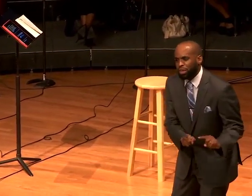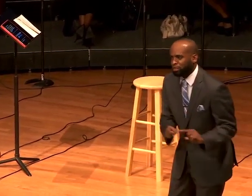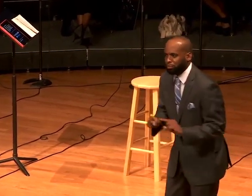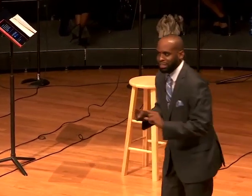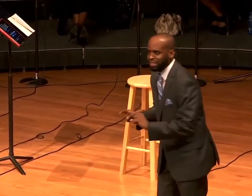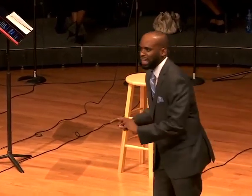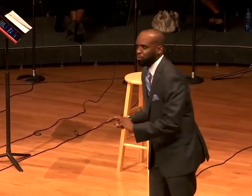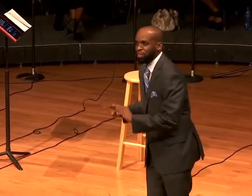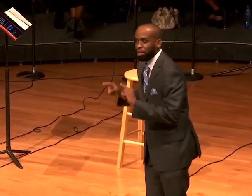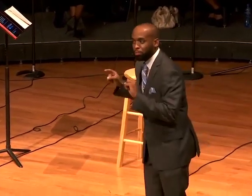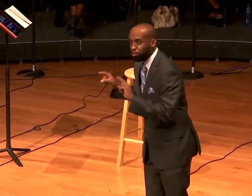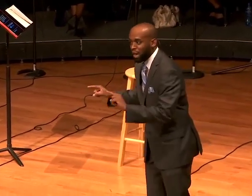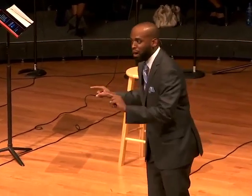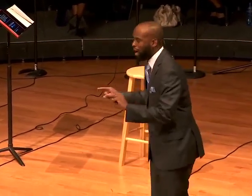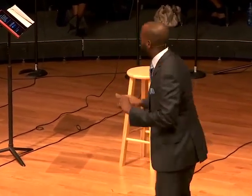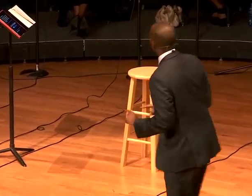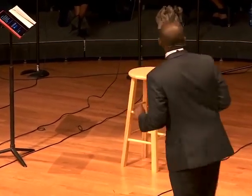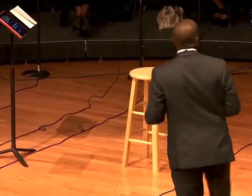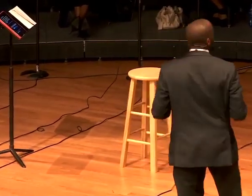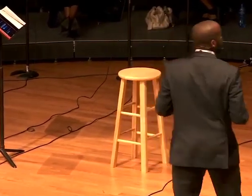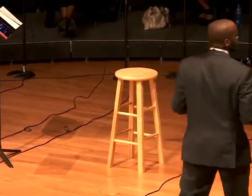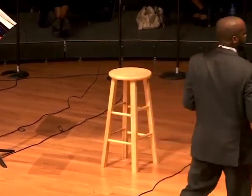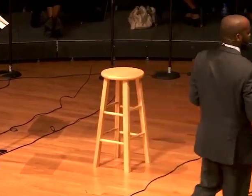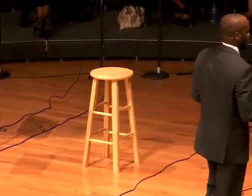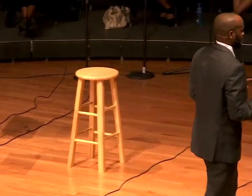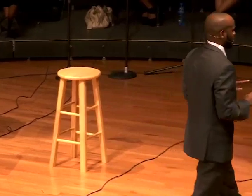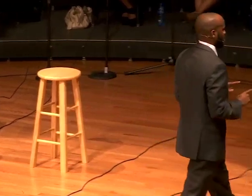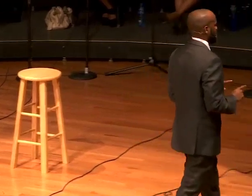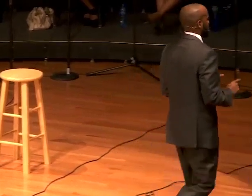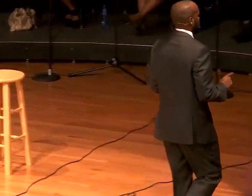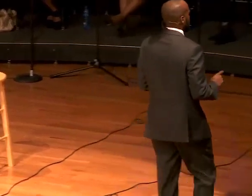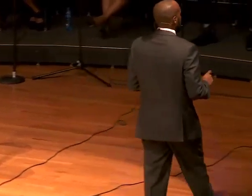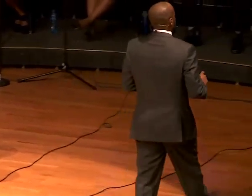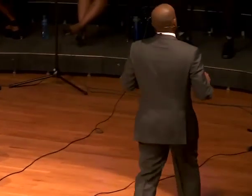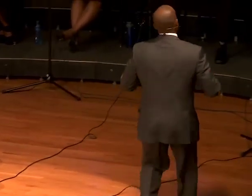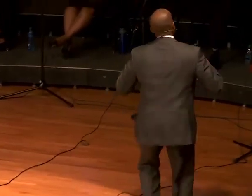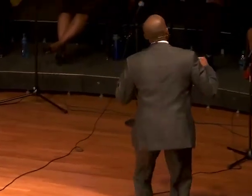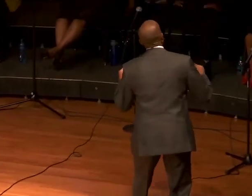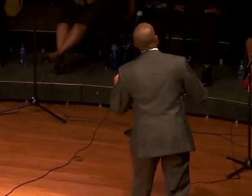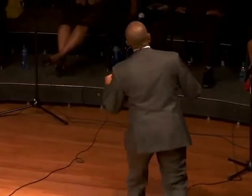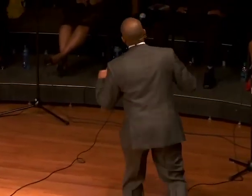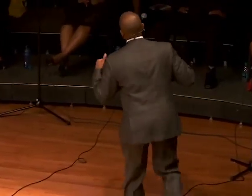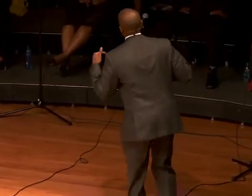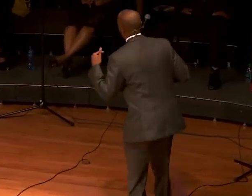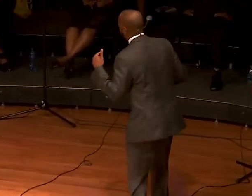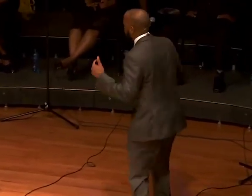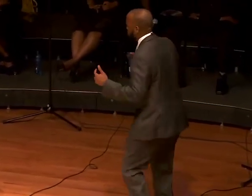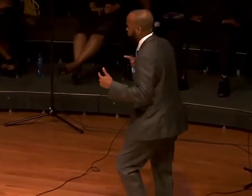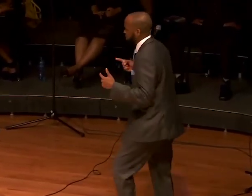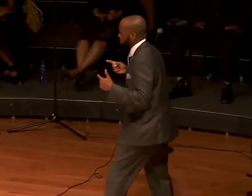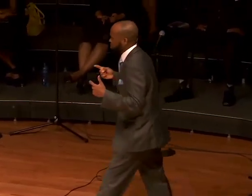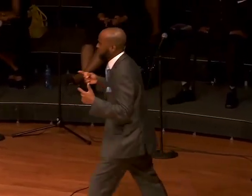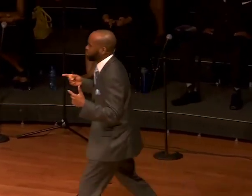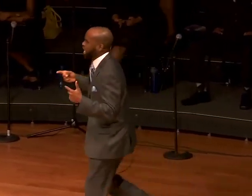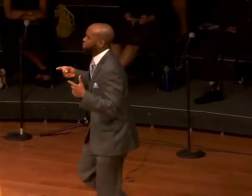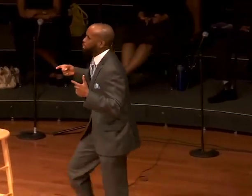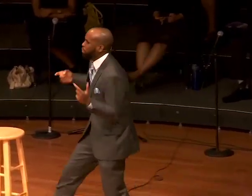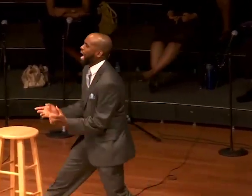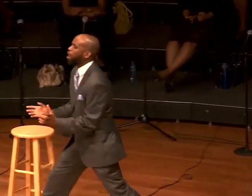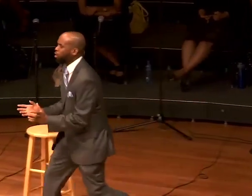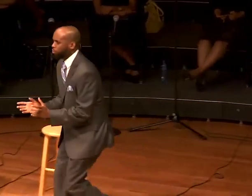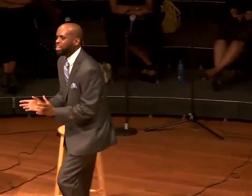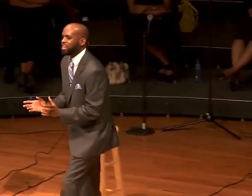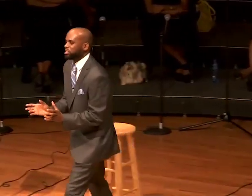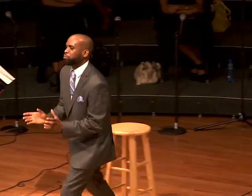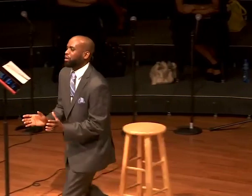someone resurrected from the dead without a prayer and without a word. So immediately, it's letting me know that there's some type